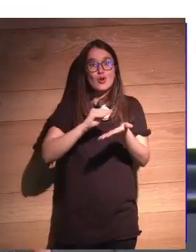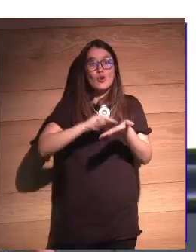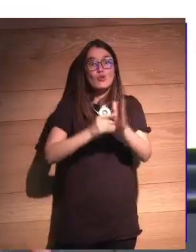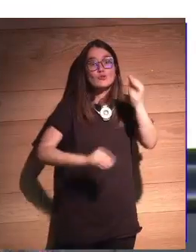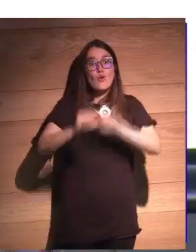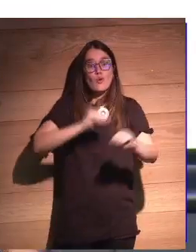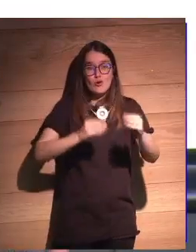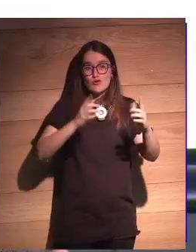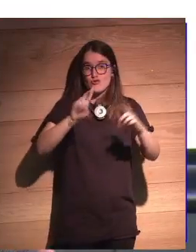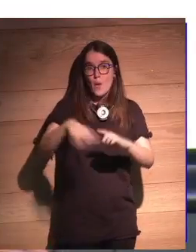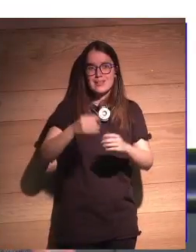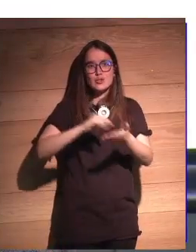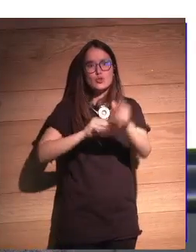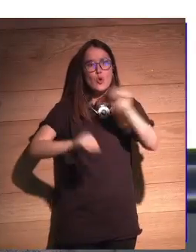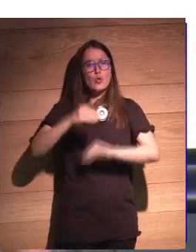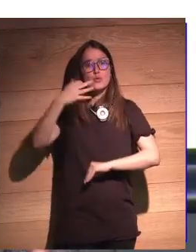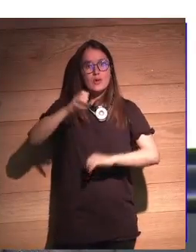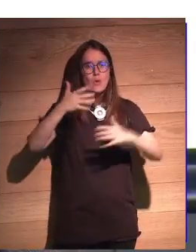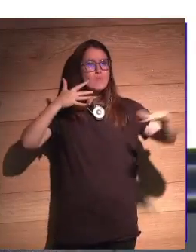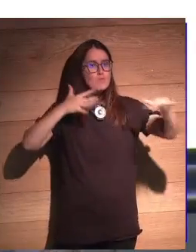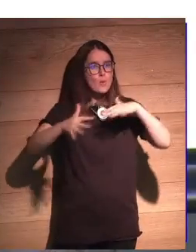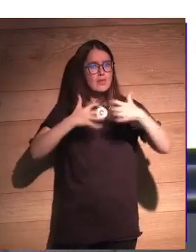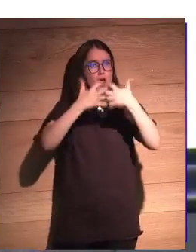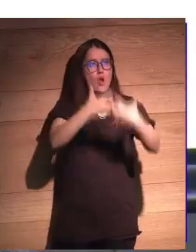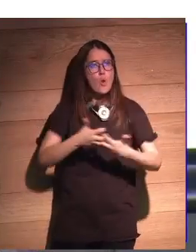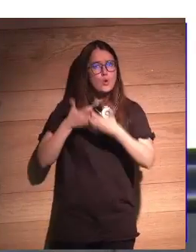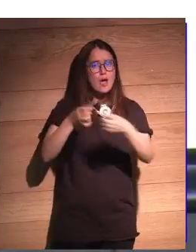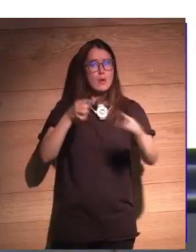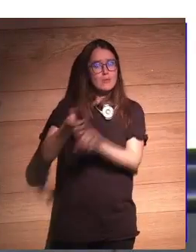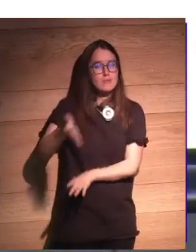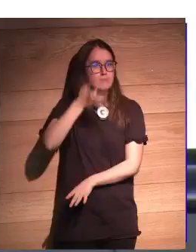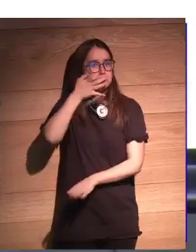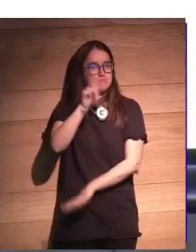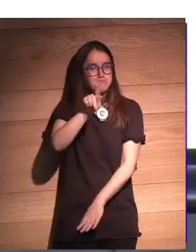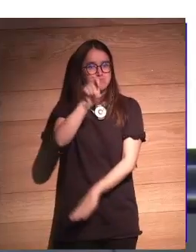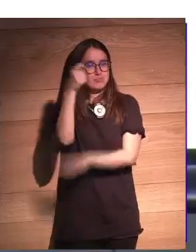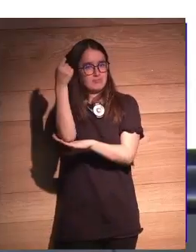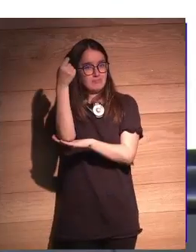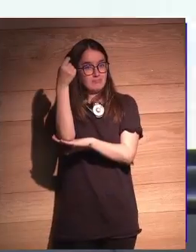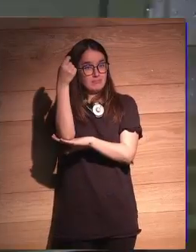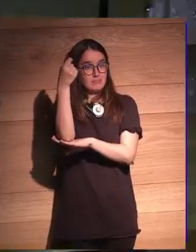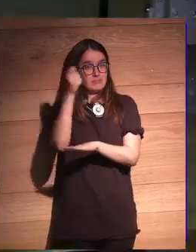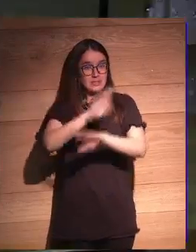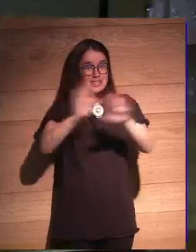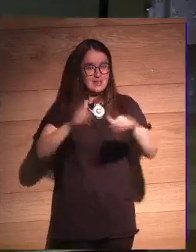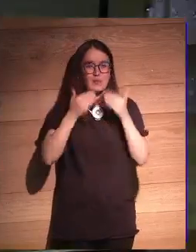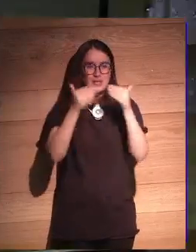to mobilize and to struggle to make that right a reality. So I'm going to leave it there. Thank you very much.